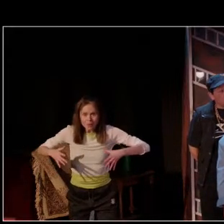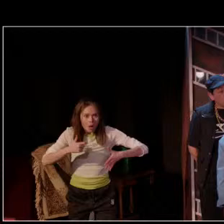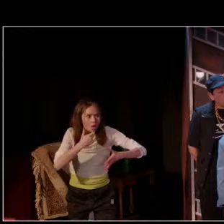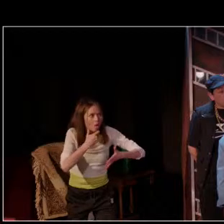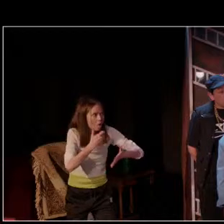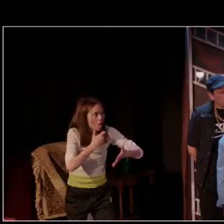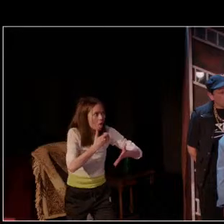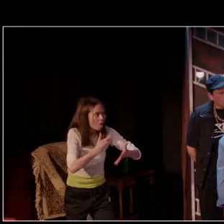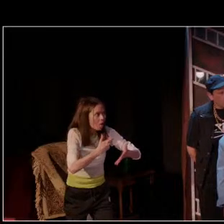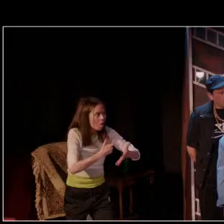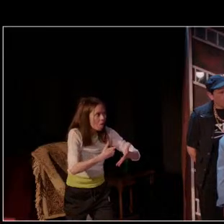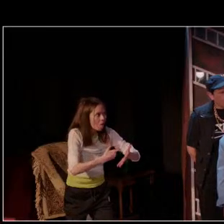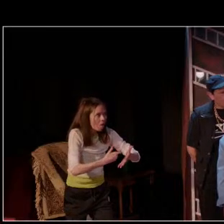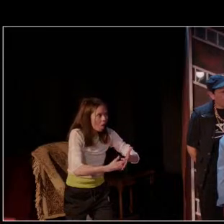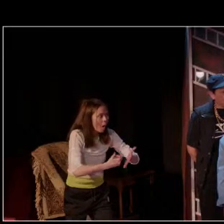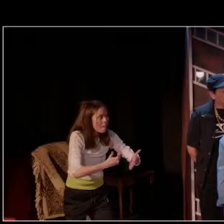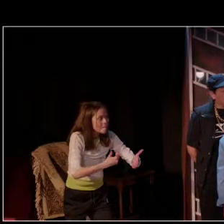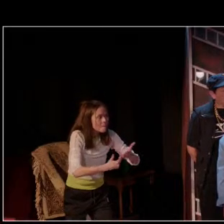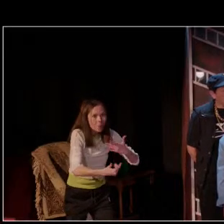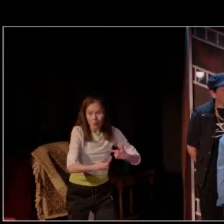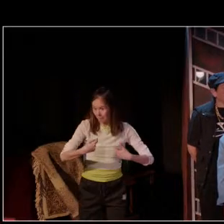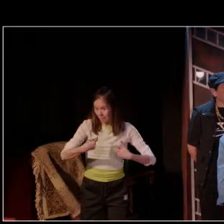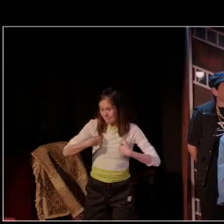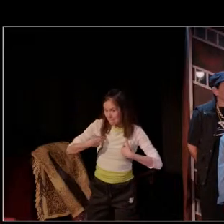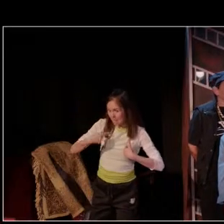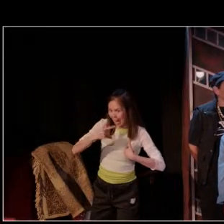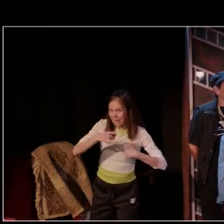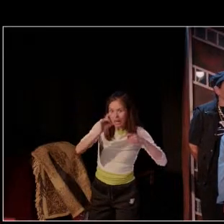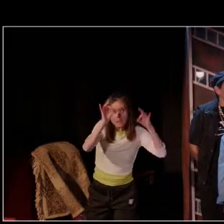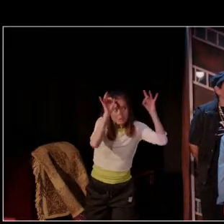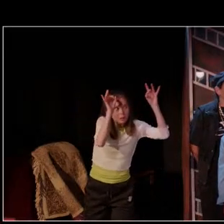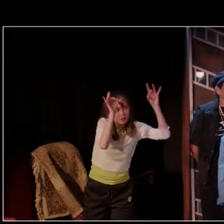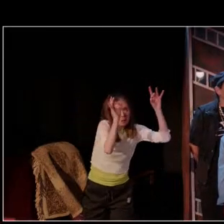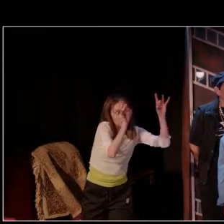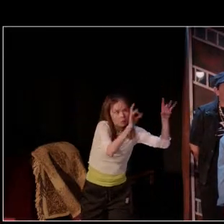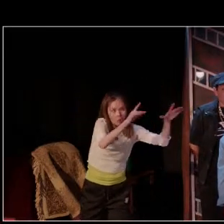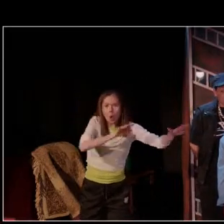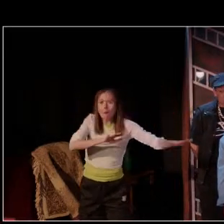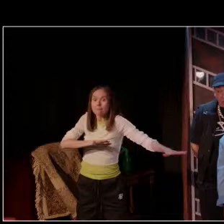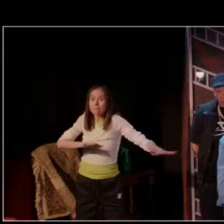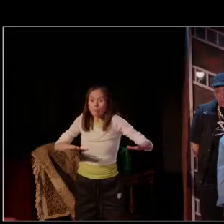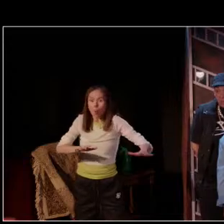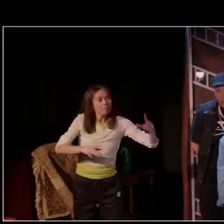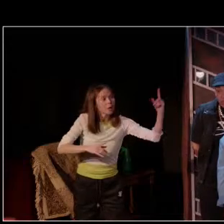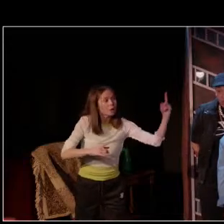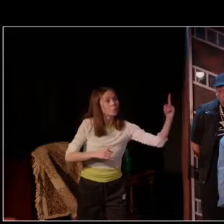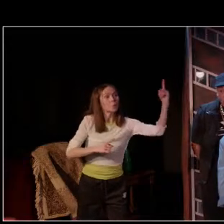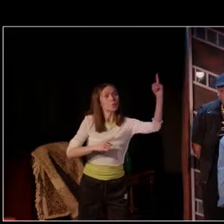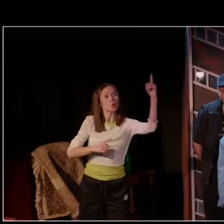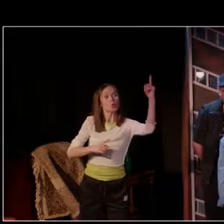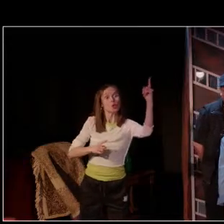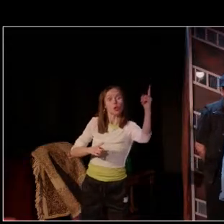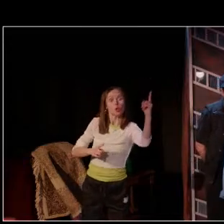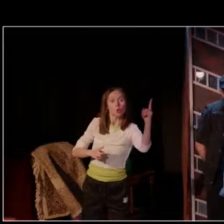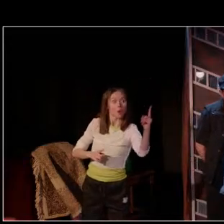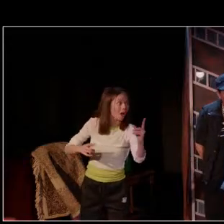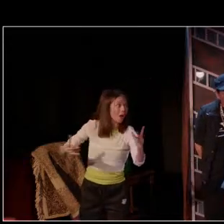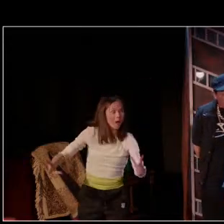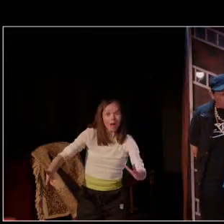you can withstand it, I'll make the statue move. Indeed, descend, take you by the hand.